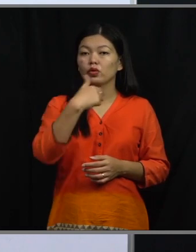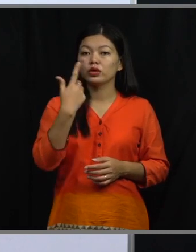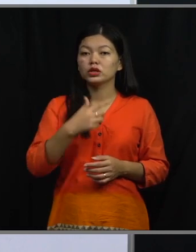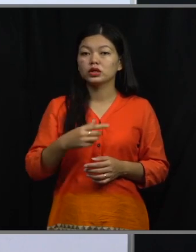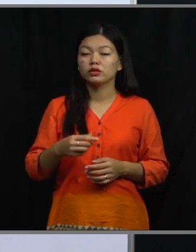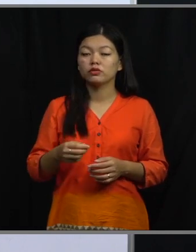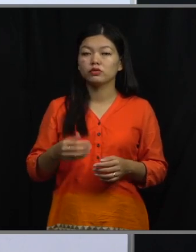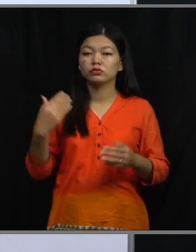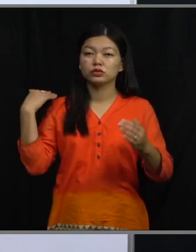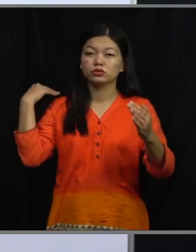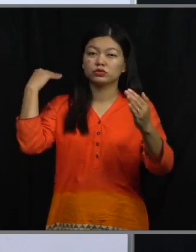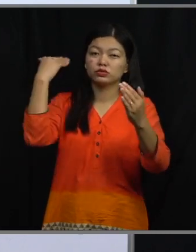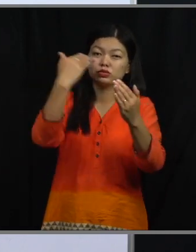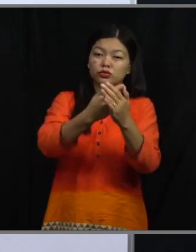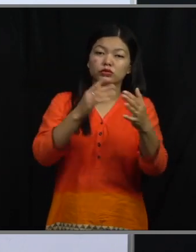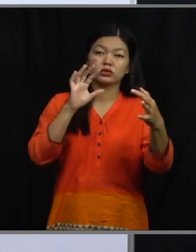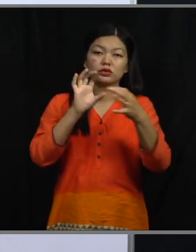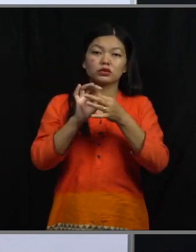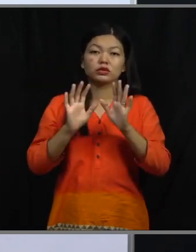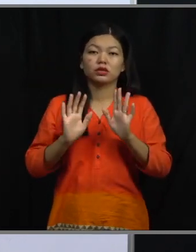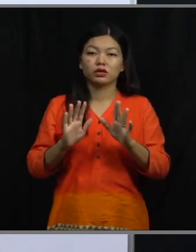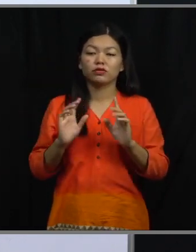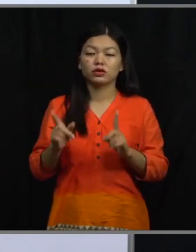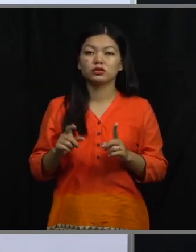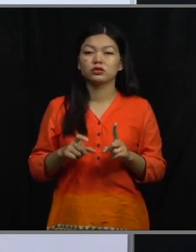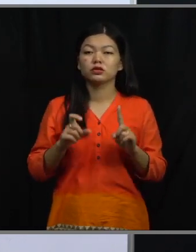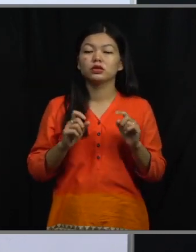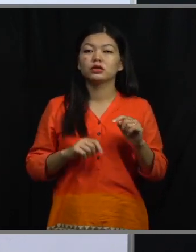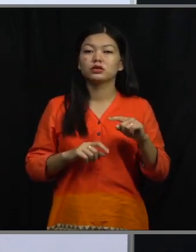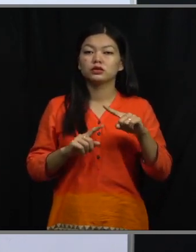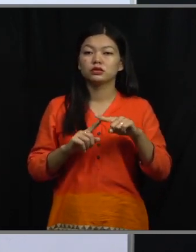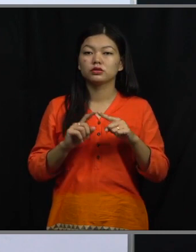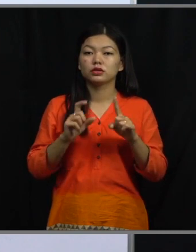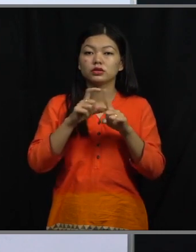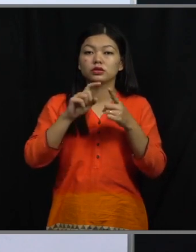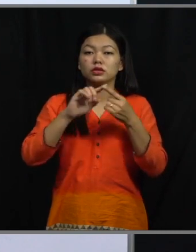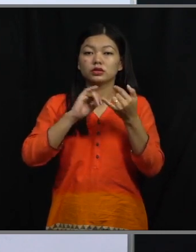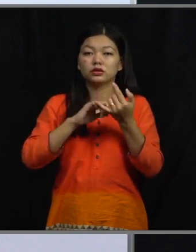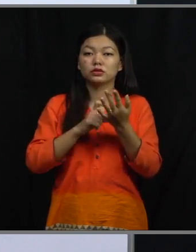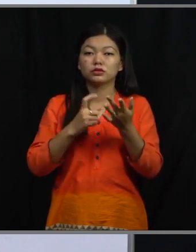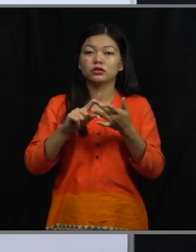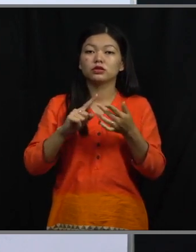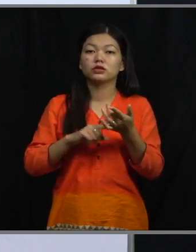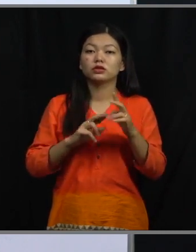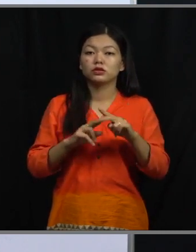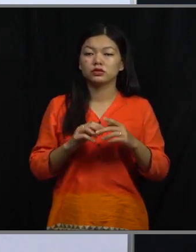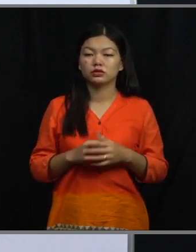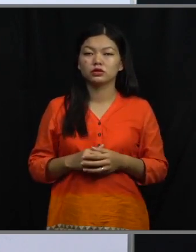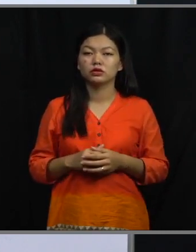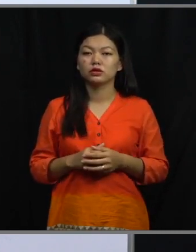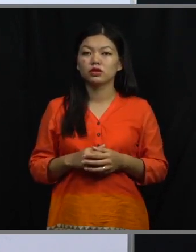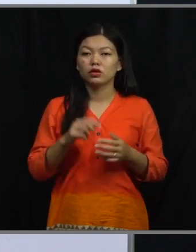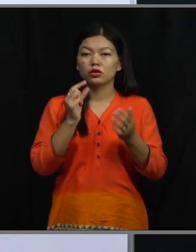certain generation, okay, forefather, and that is what it means by descent, okay. And when we talk about the descent, okay, we can see there is a